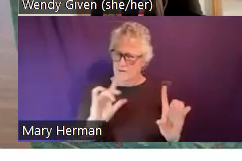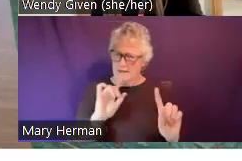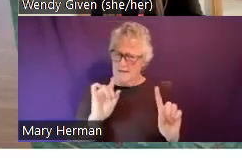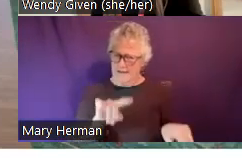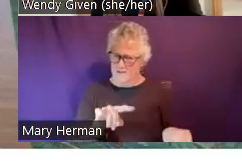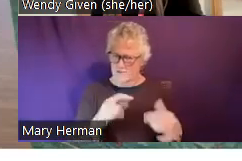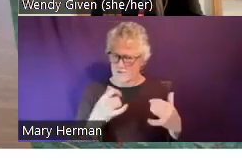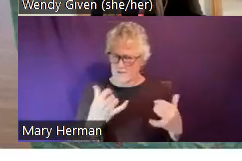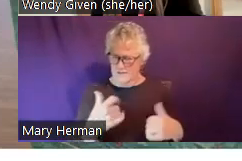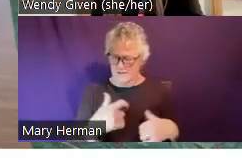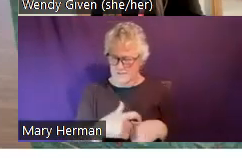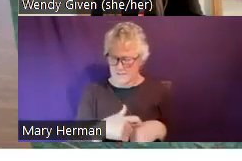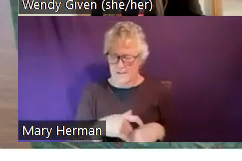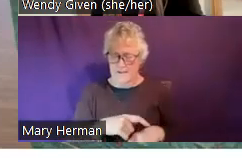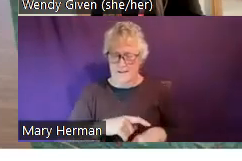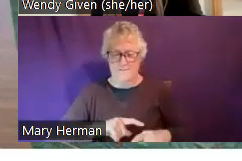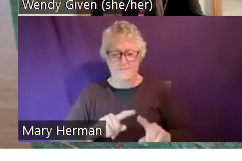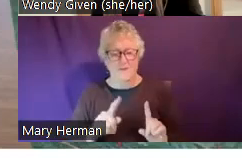I think that if